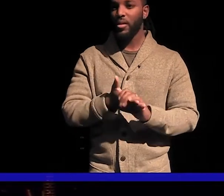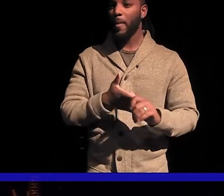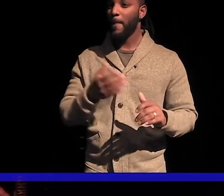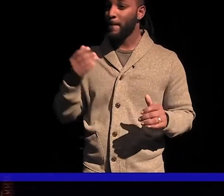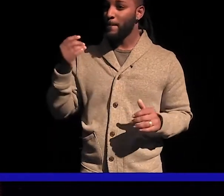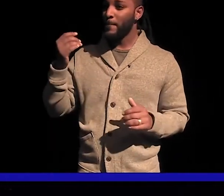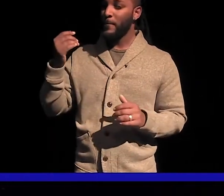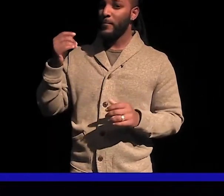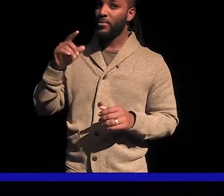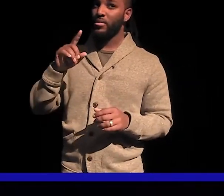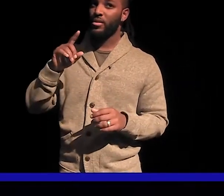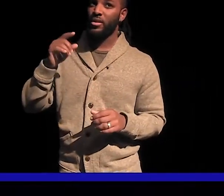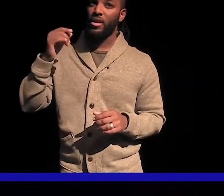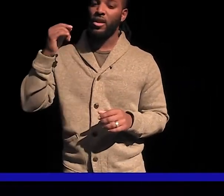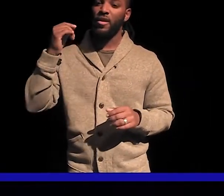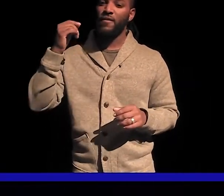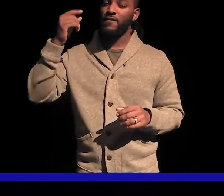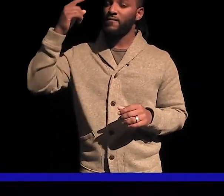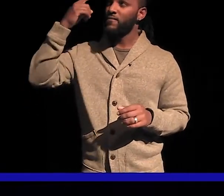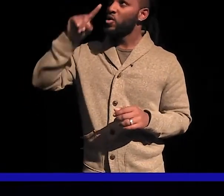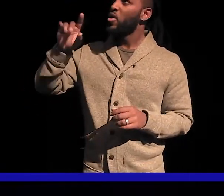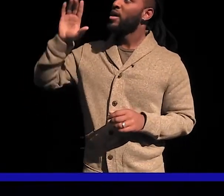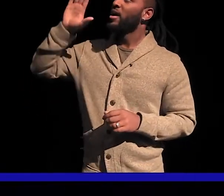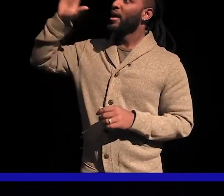If through the reception of spiritual gifts